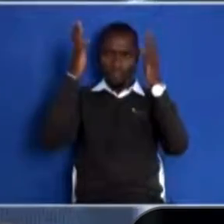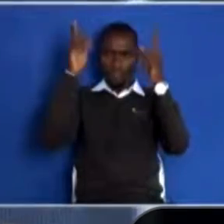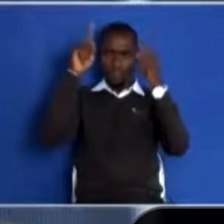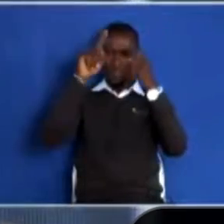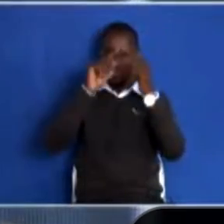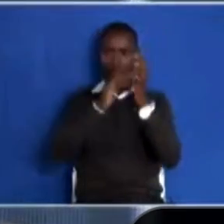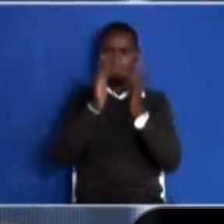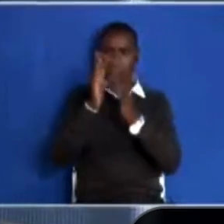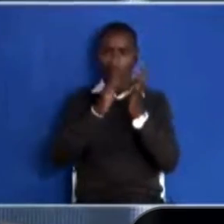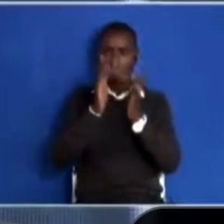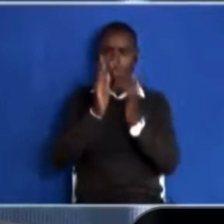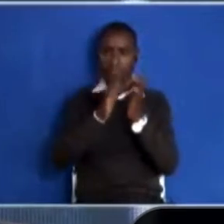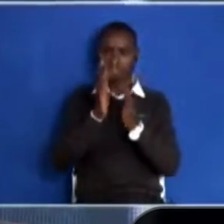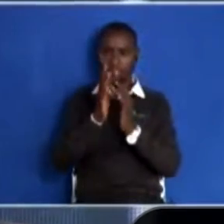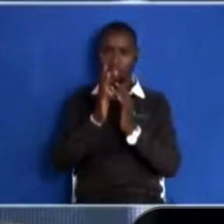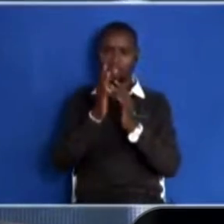of Nazareth? Kwanini tusimpigie Yesu makofi?